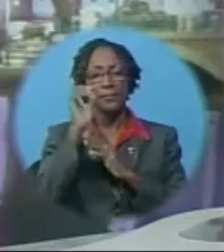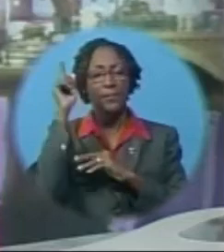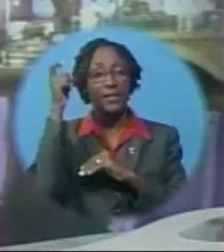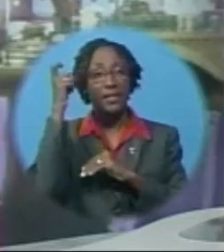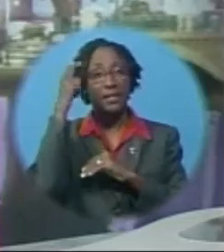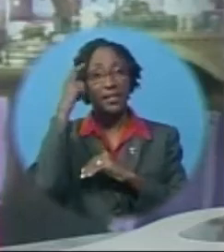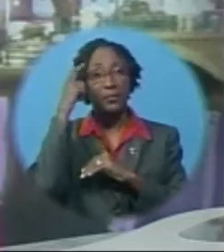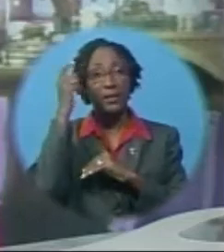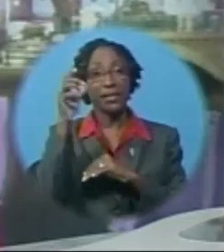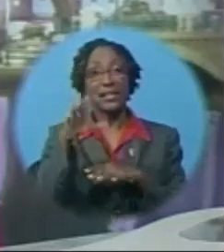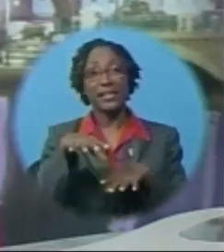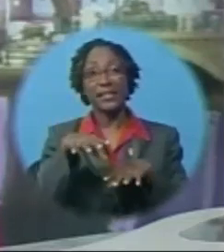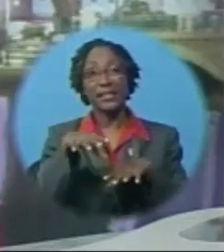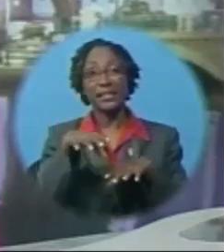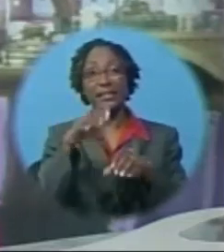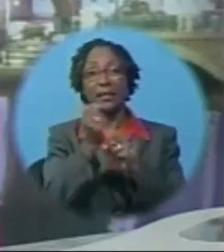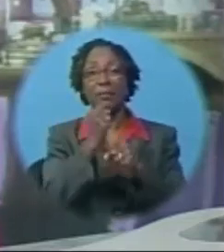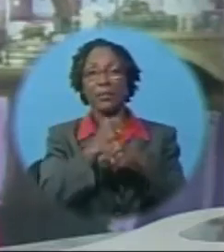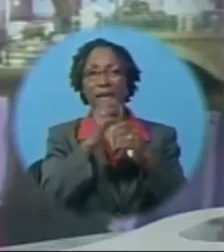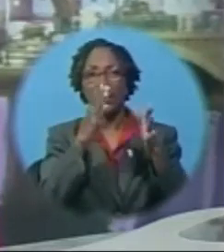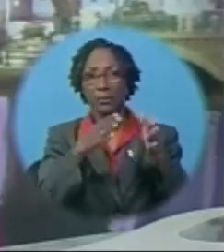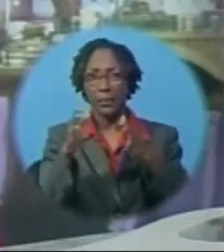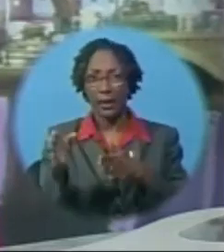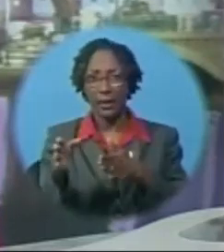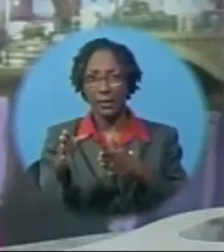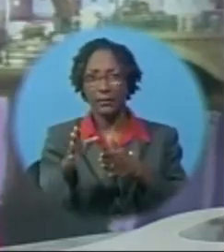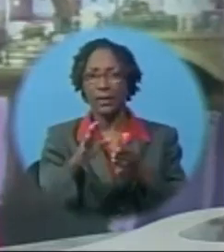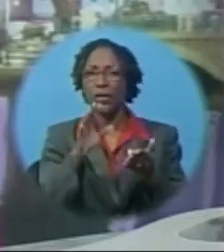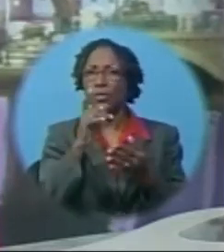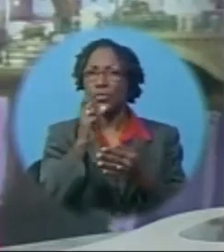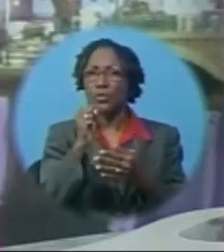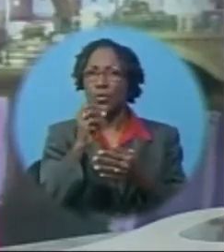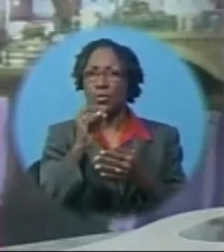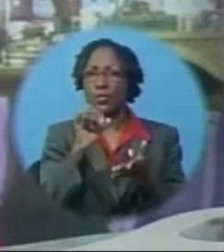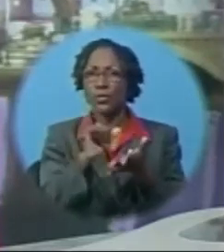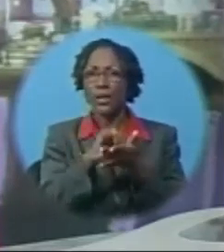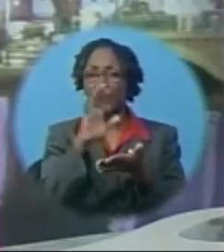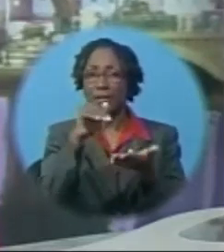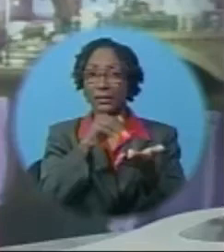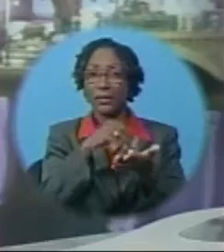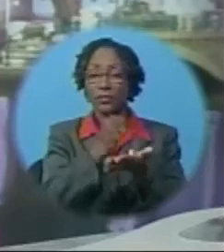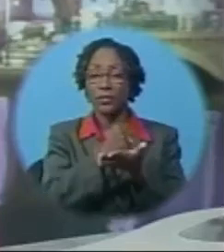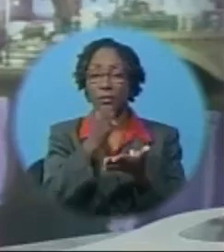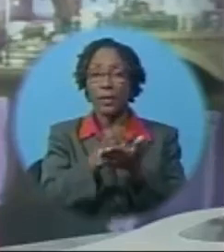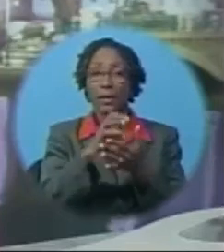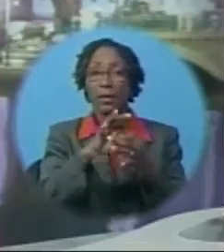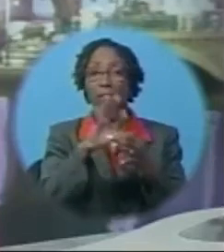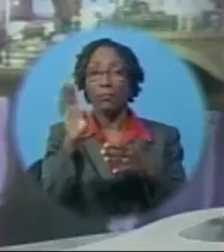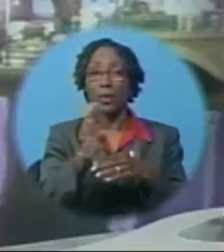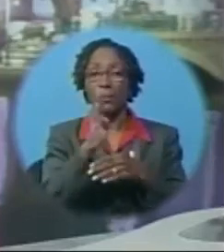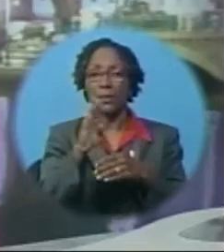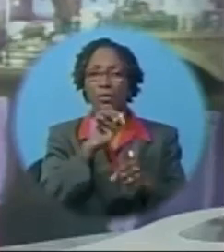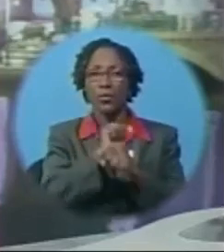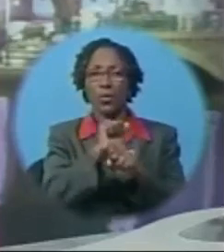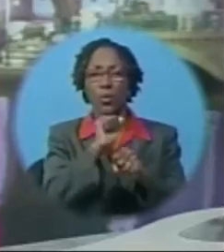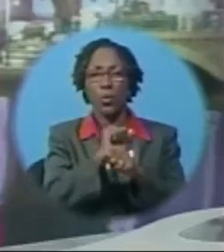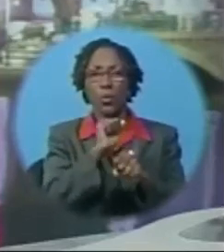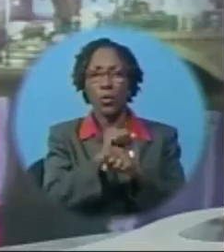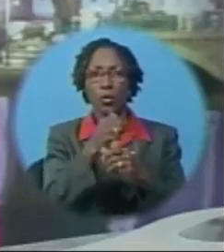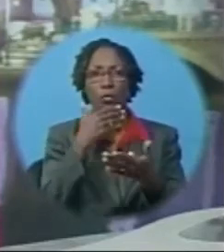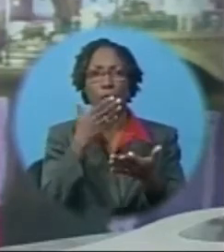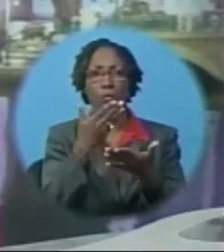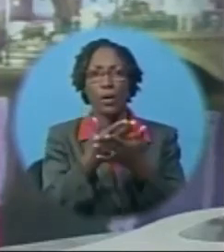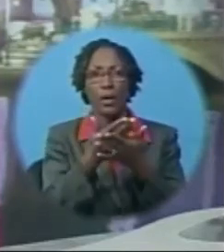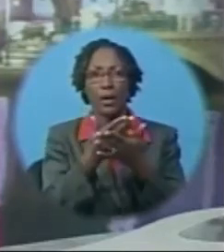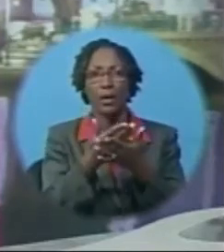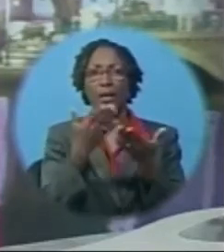Government is taking significant steps to ensure that the Central Bank of Barbados continues to operate as efficiently as possible. Word